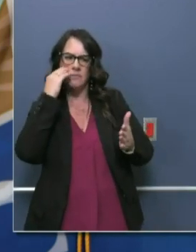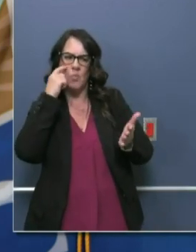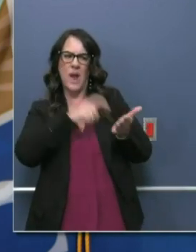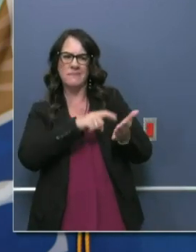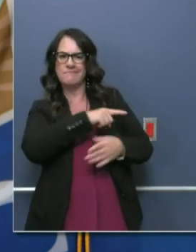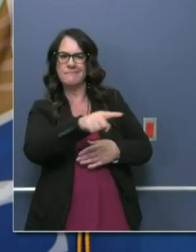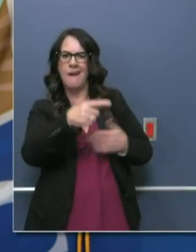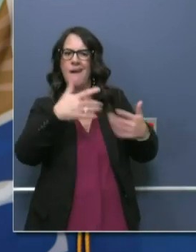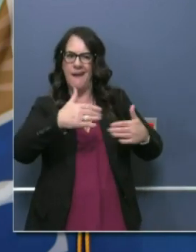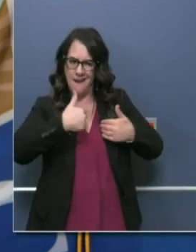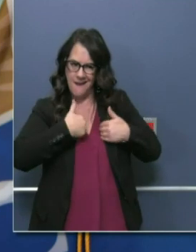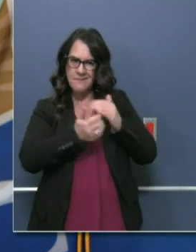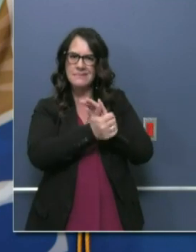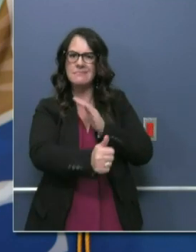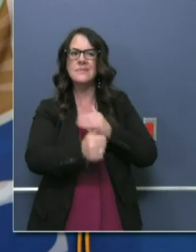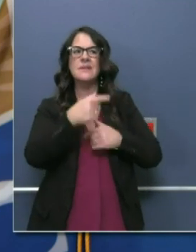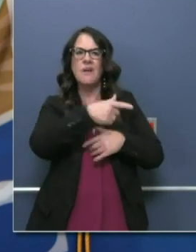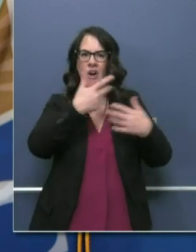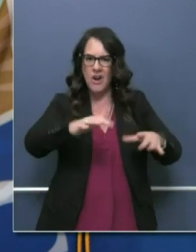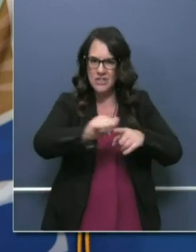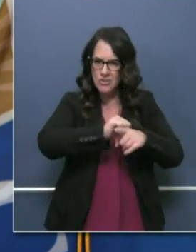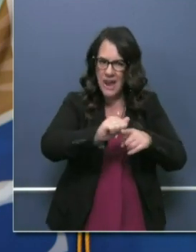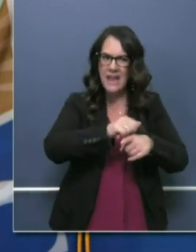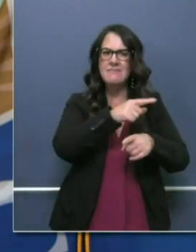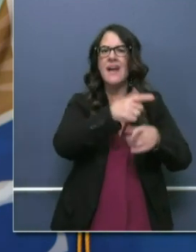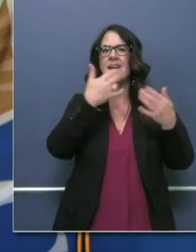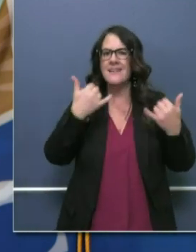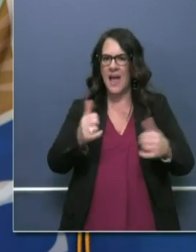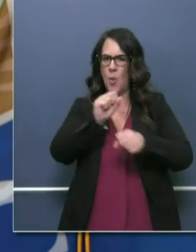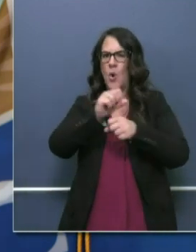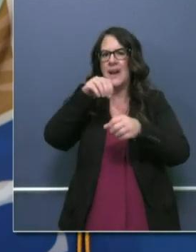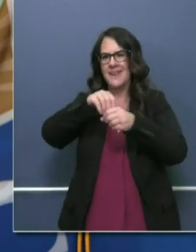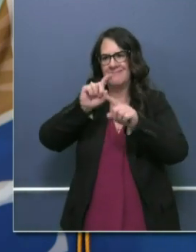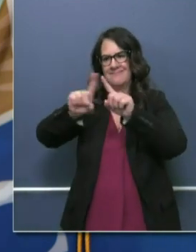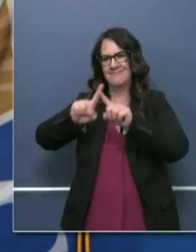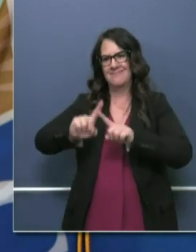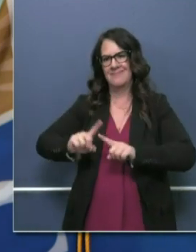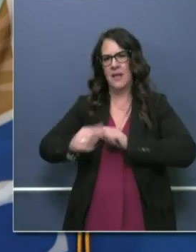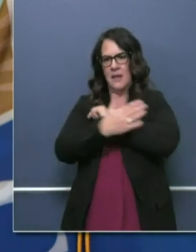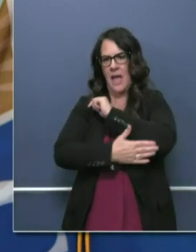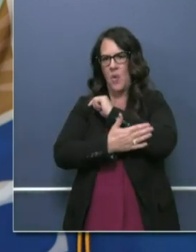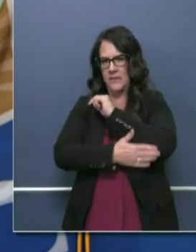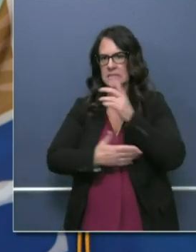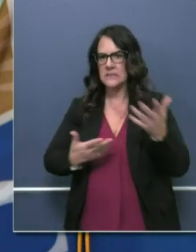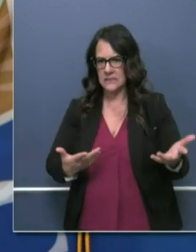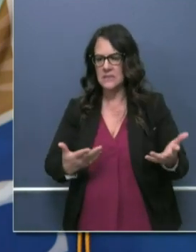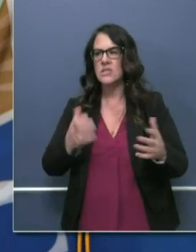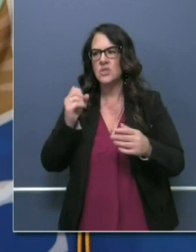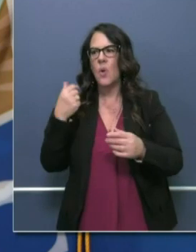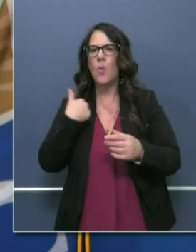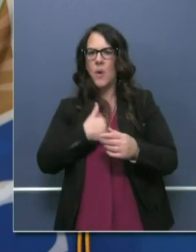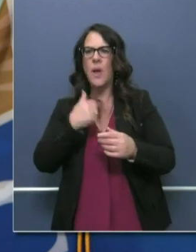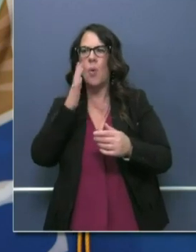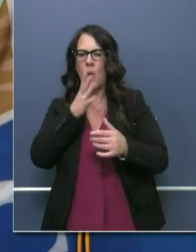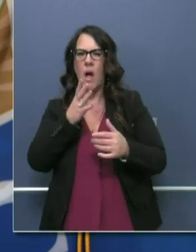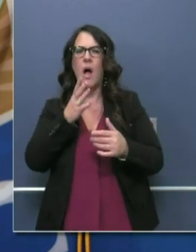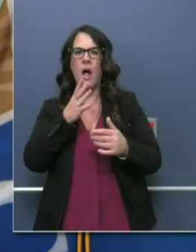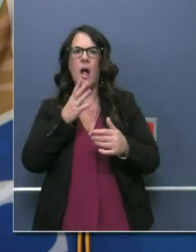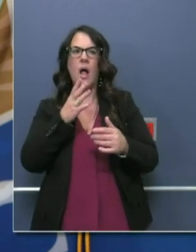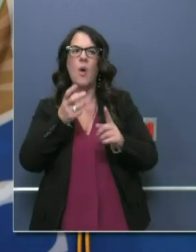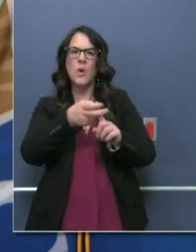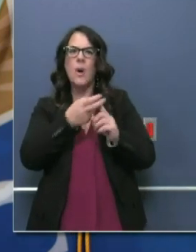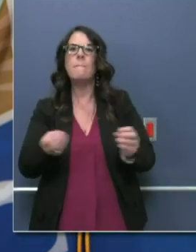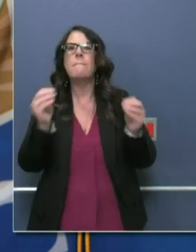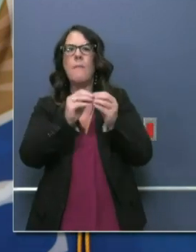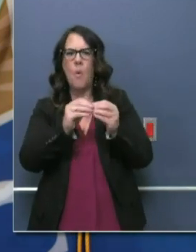place, outstanding workforce at the county level. And so we're going to build off something that already exists, and that's what gives us confidence